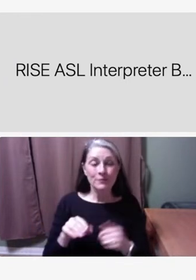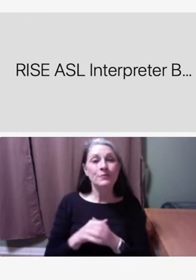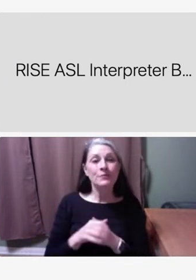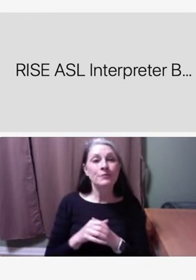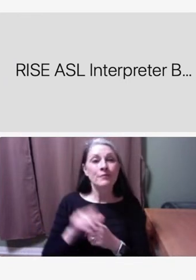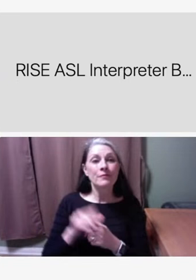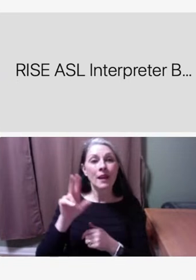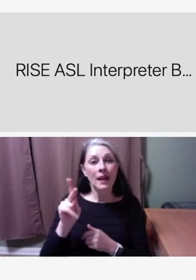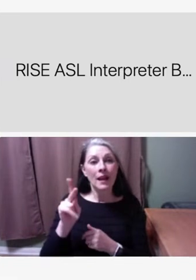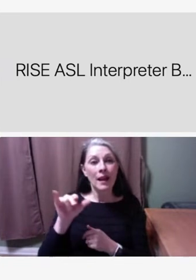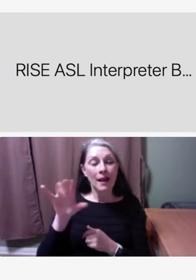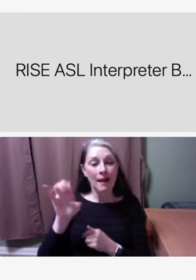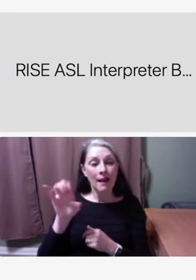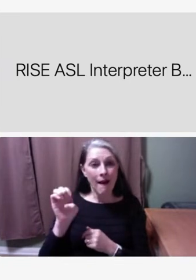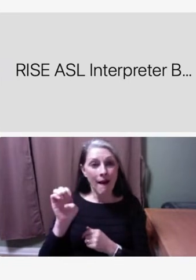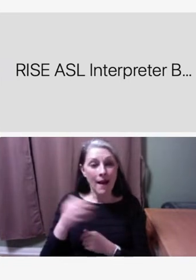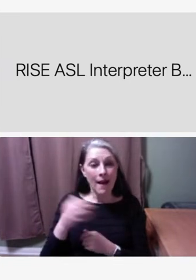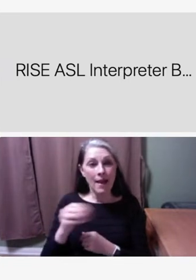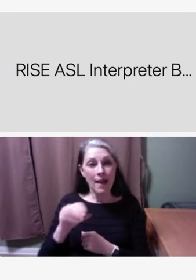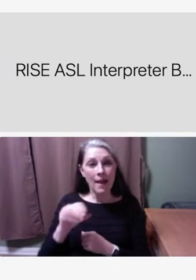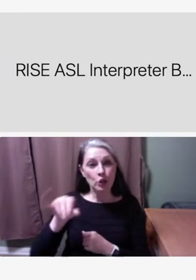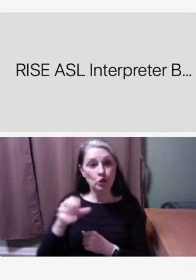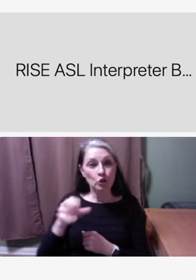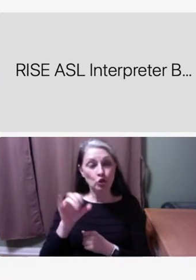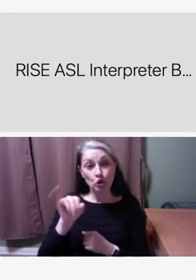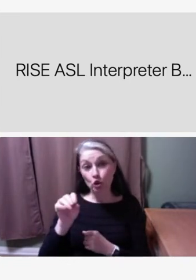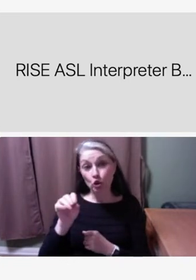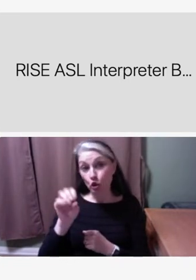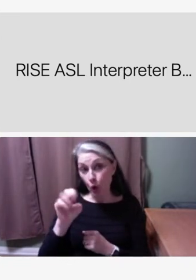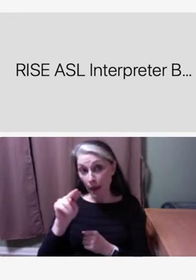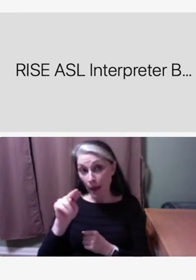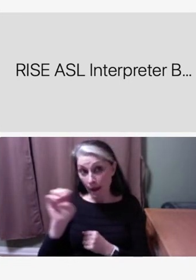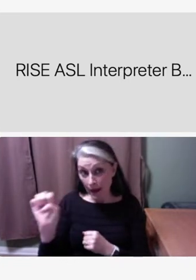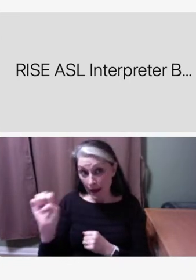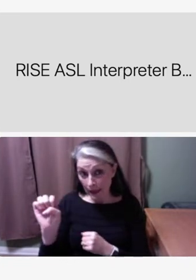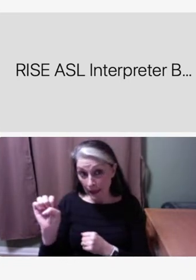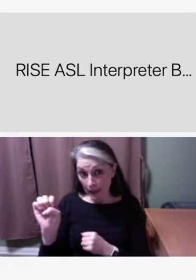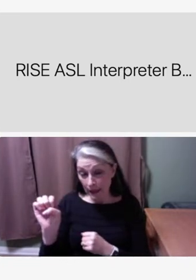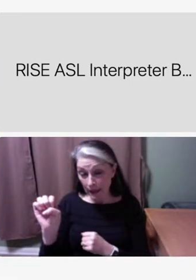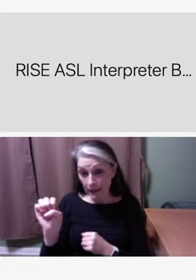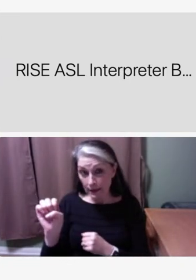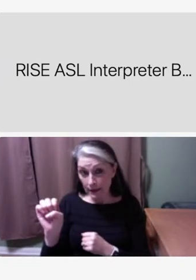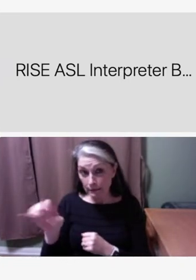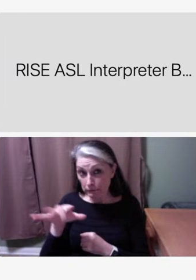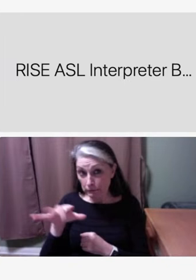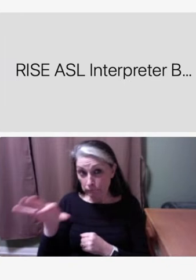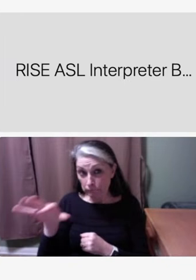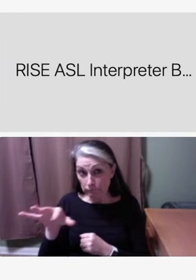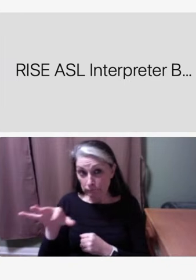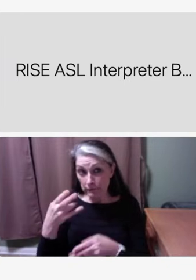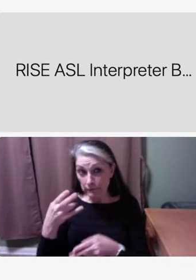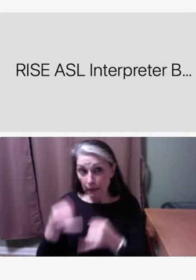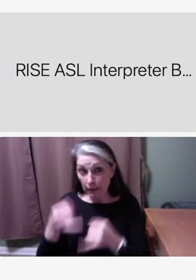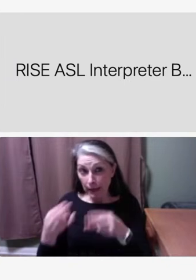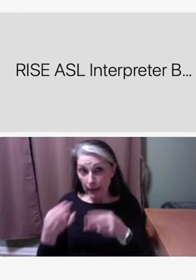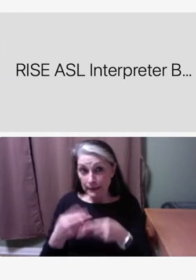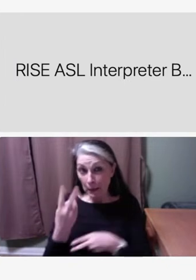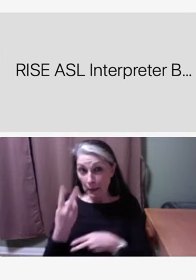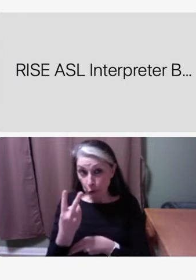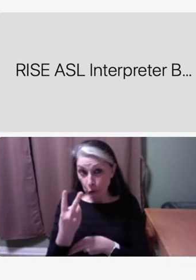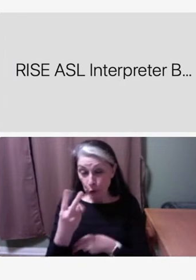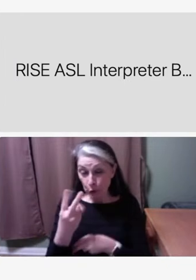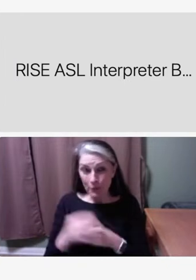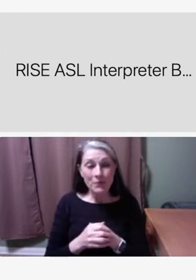have Joanny Gomez. Hold on, Randall Gomez is with us tonight under the direction of